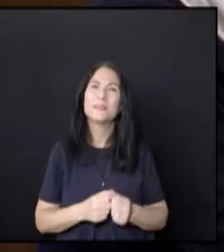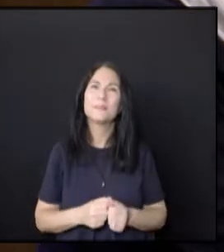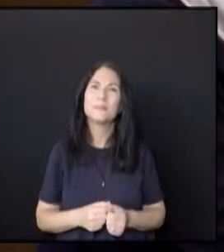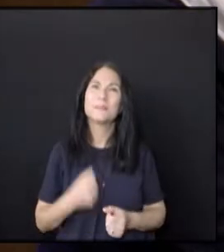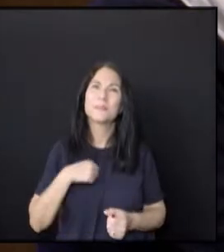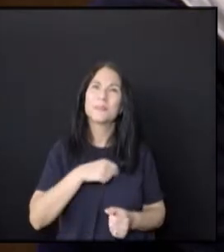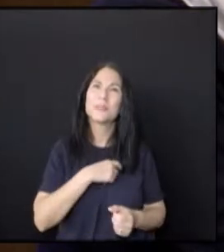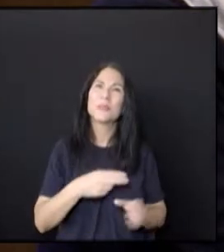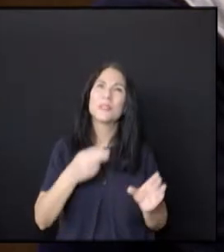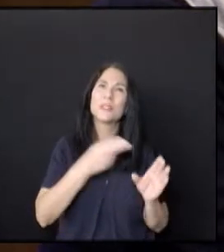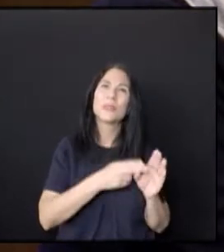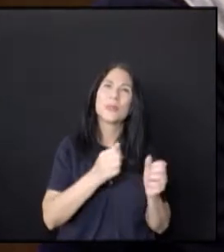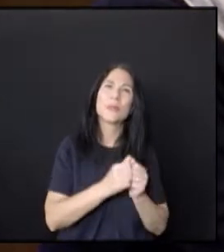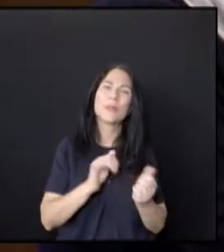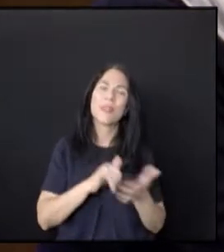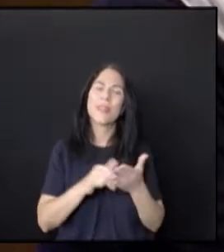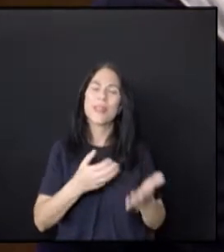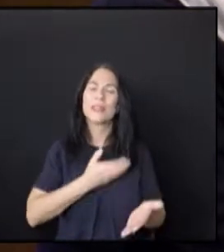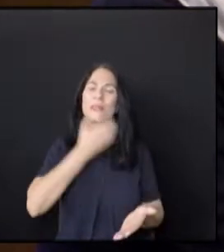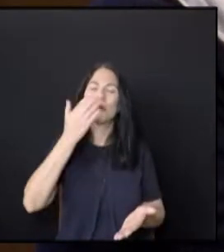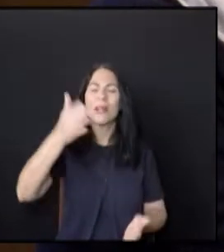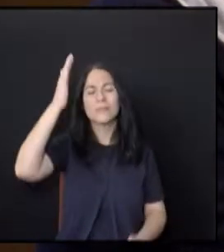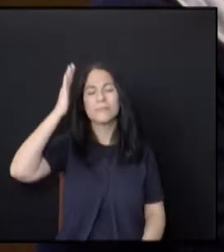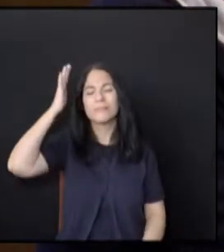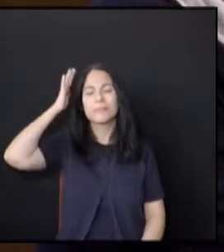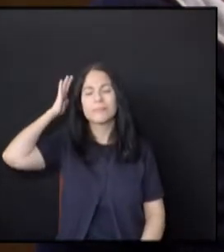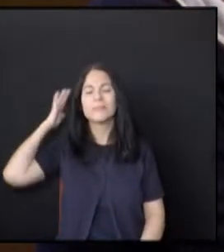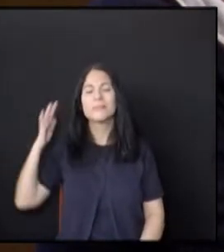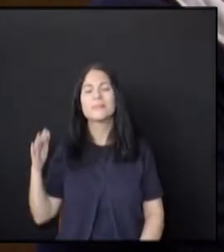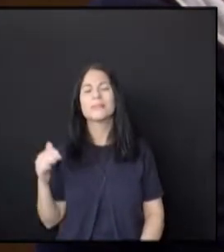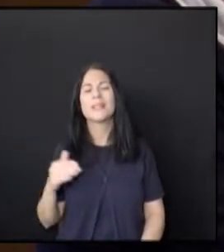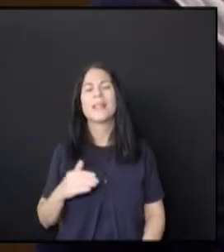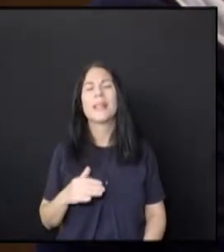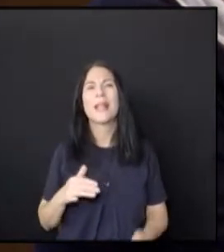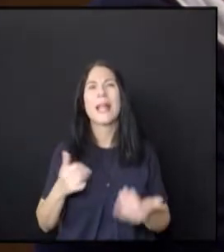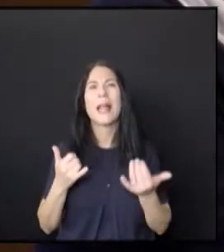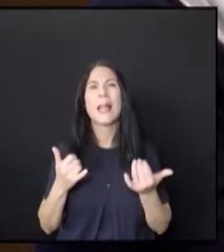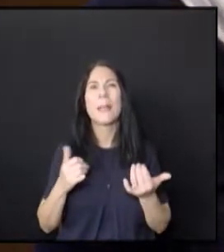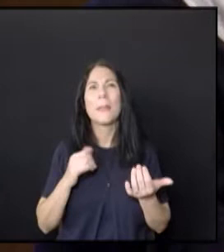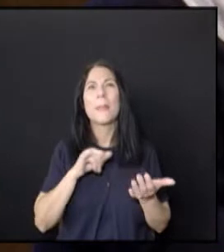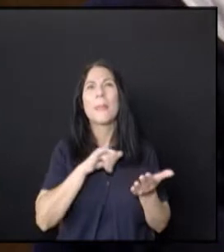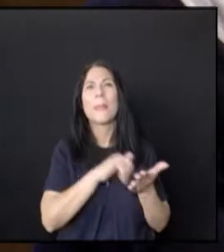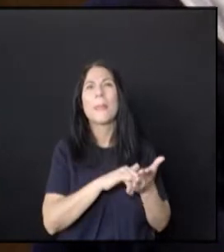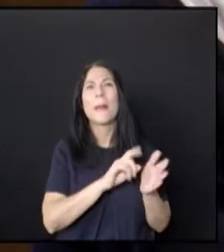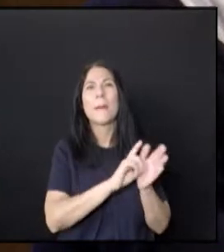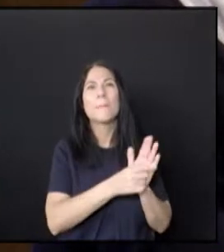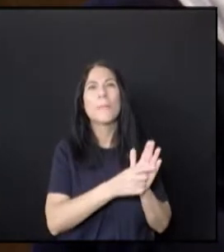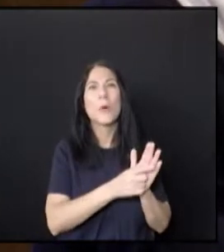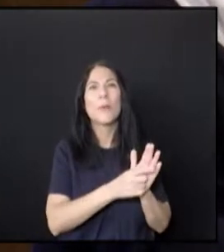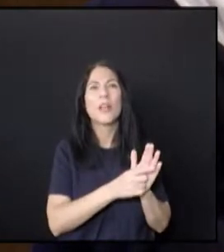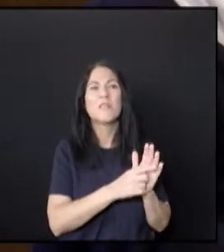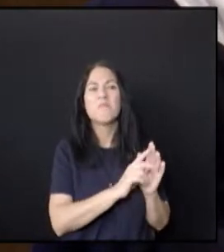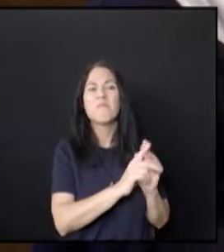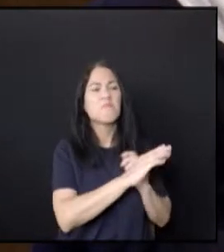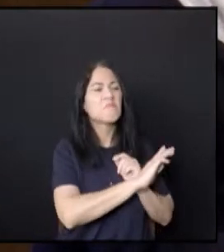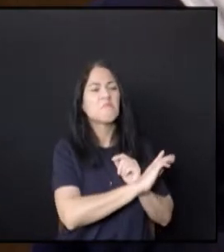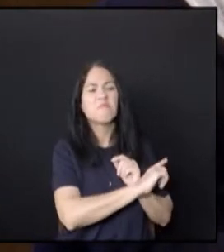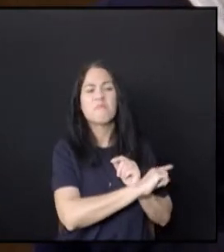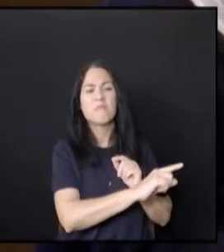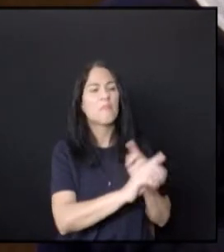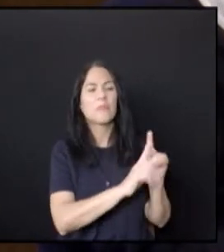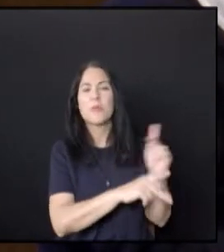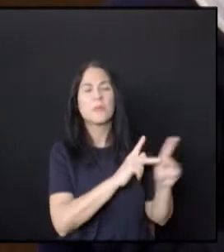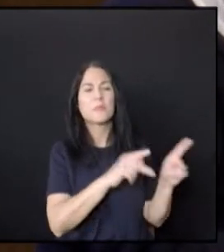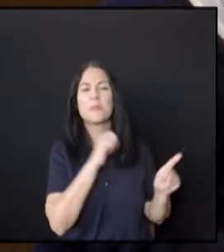We join with that cry all those years ago. And even in that moment leading into Holy Week, they didn't fully understand the picture of what was